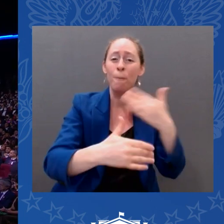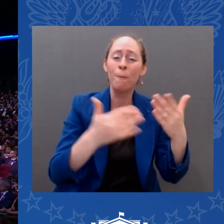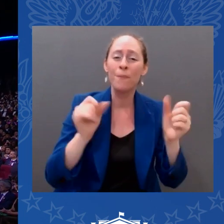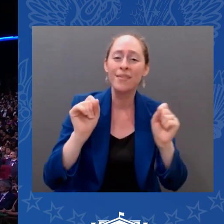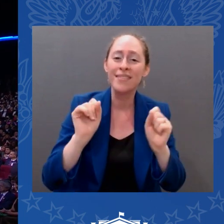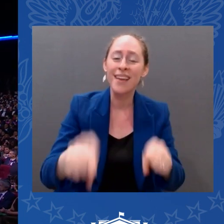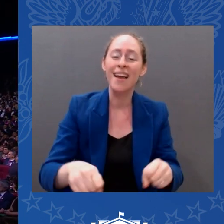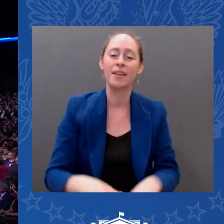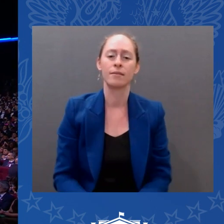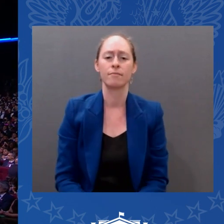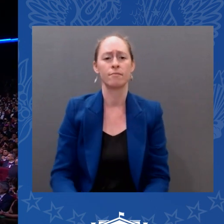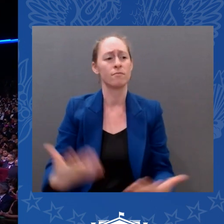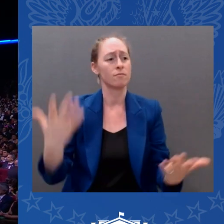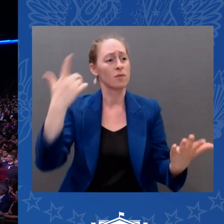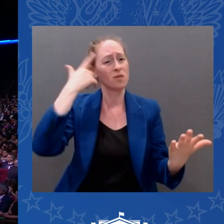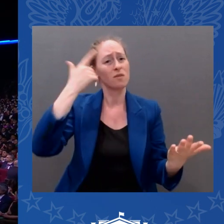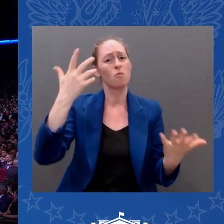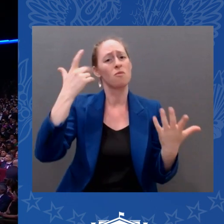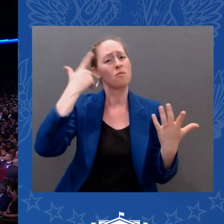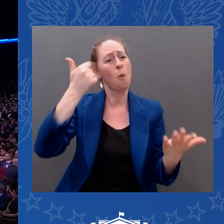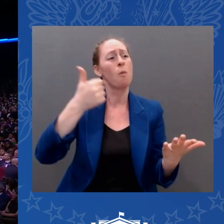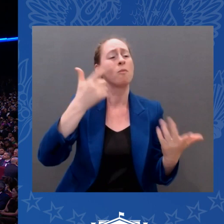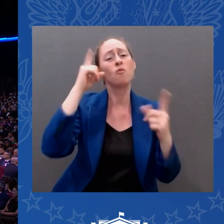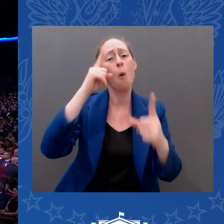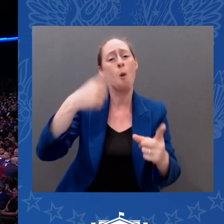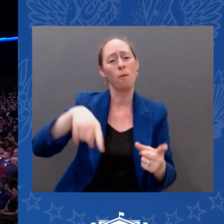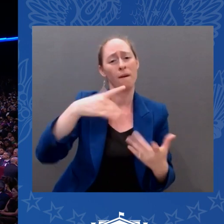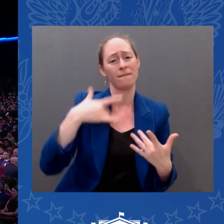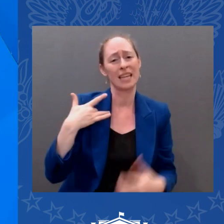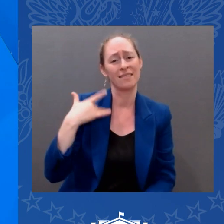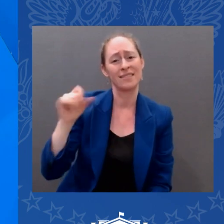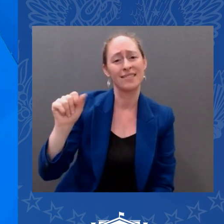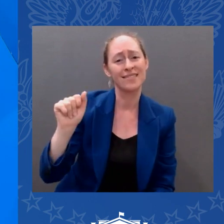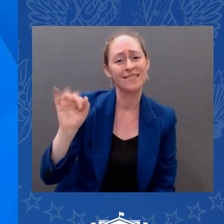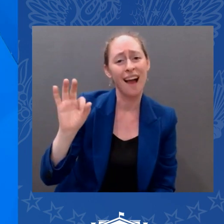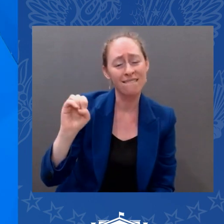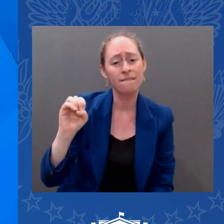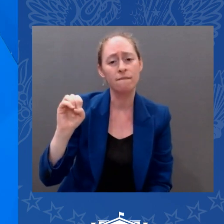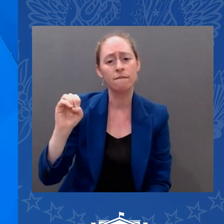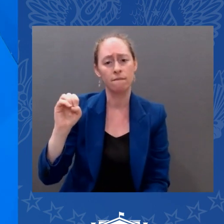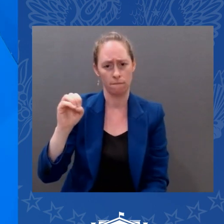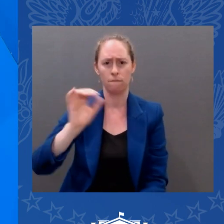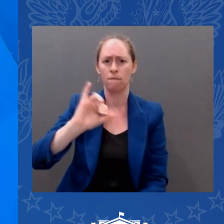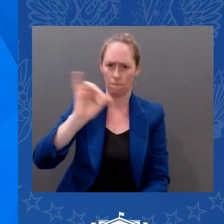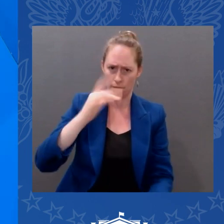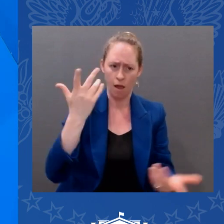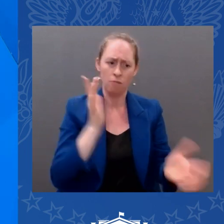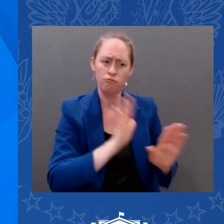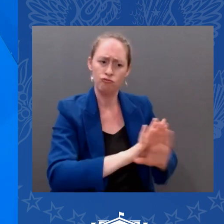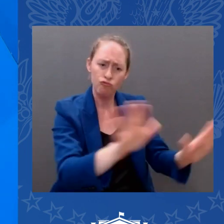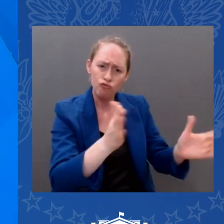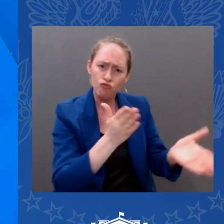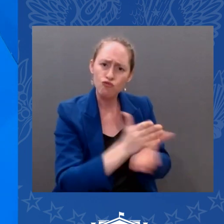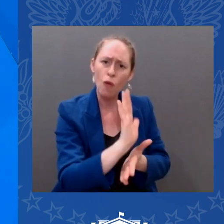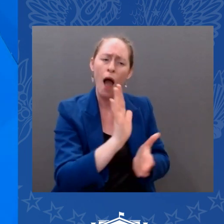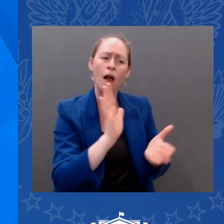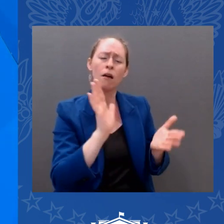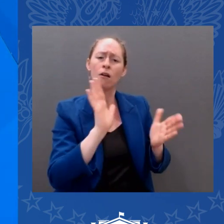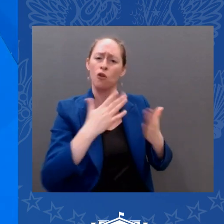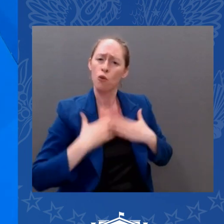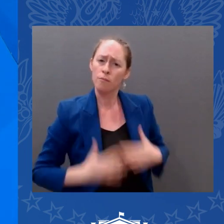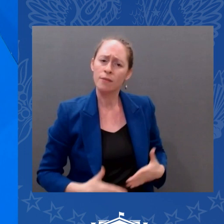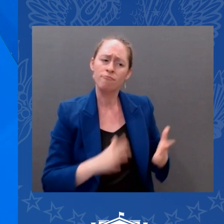their rights will be respected. That means directing investment to help governments deliver on those